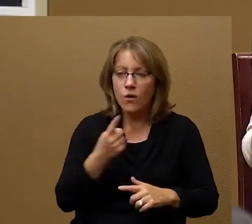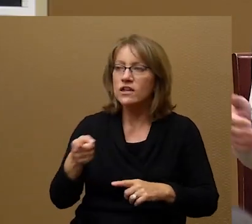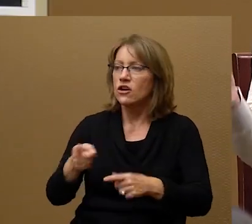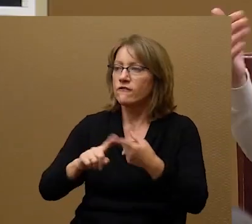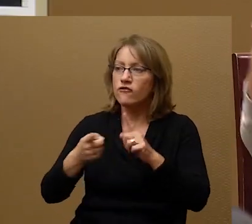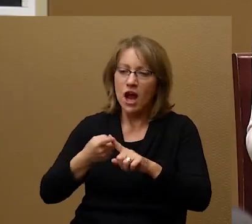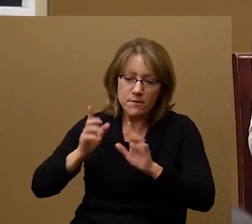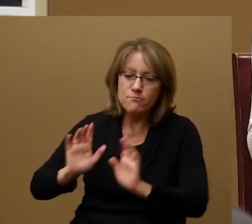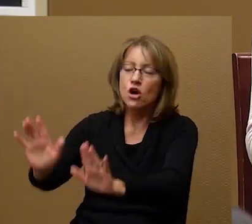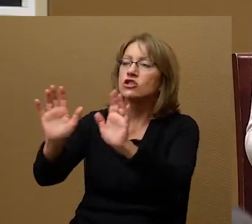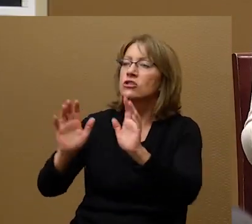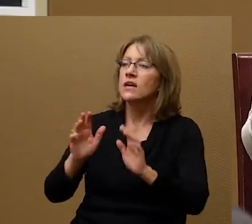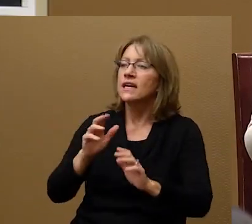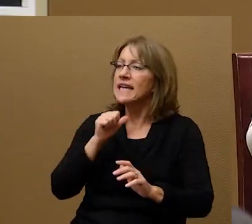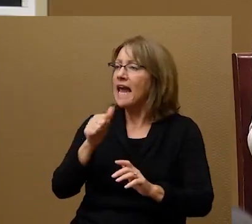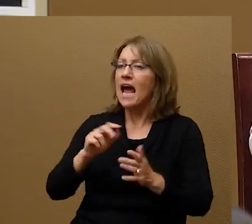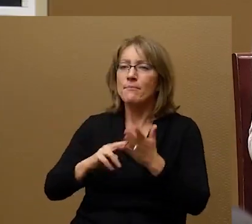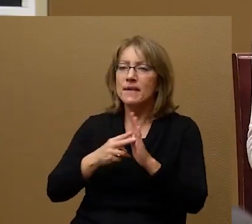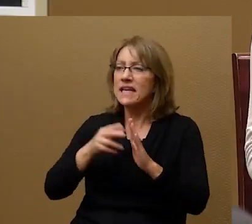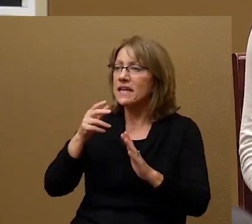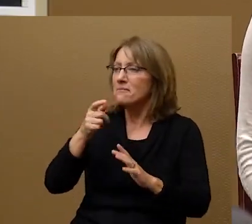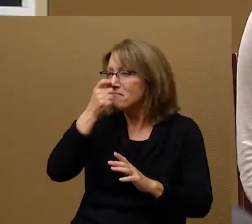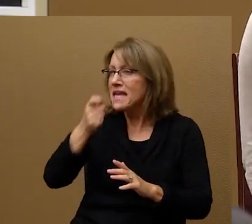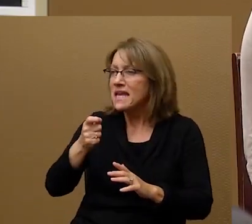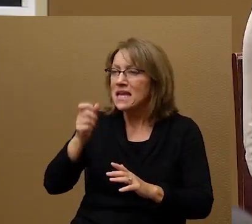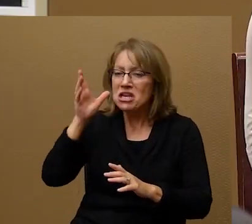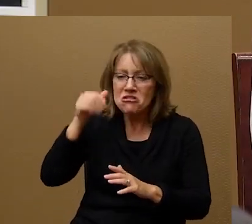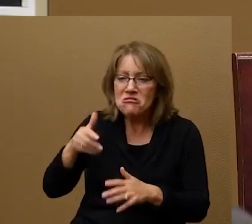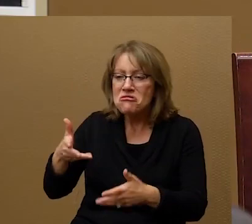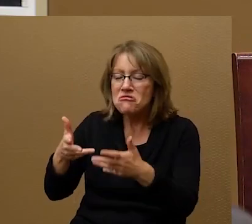defiance. They might be trying to meet a sensory need.